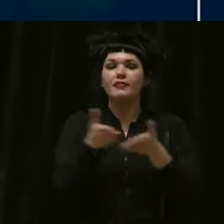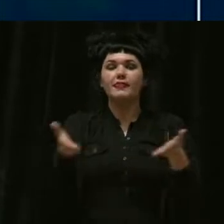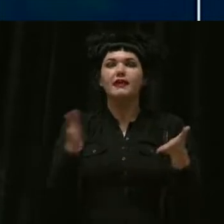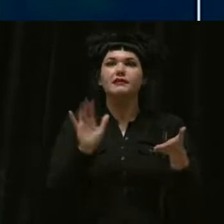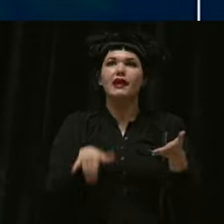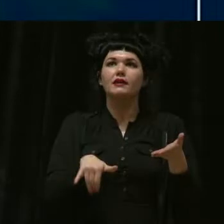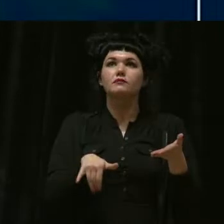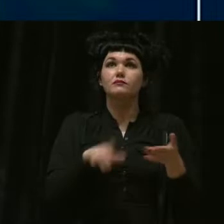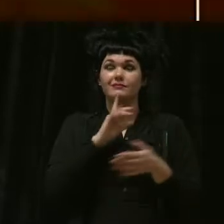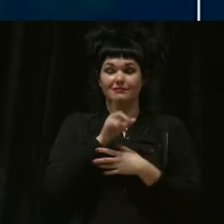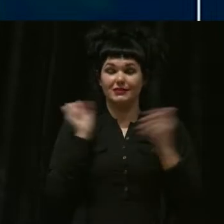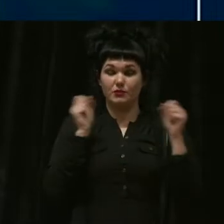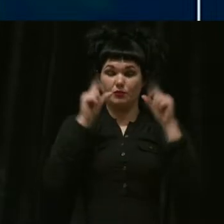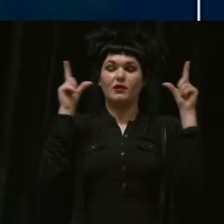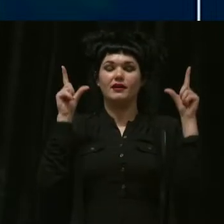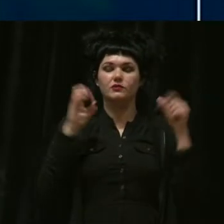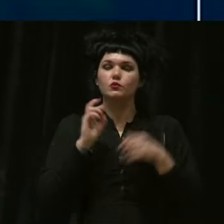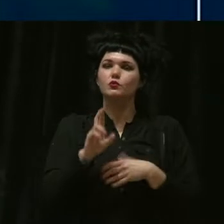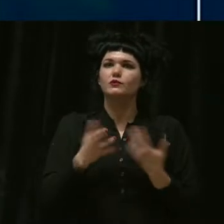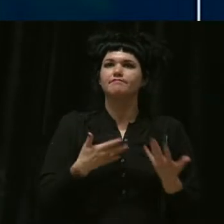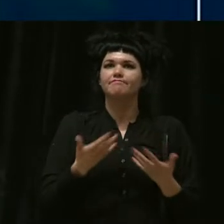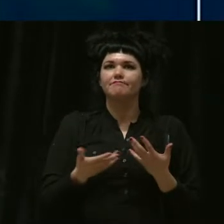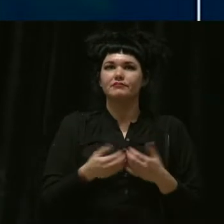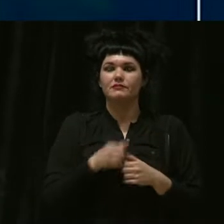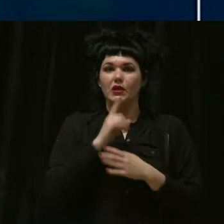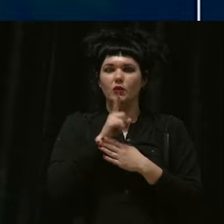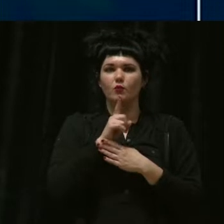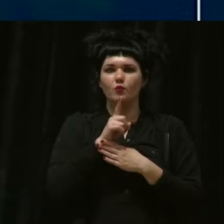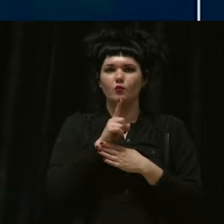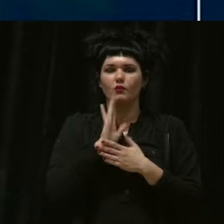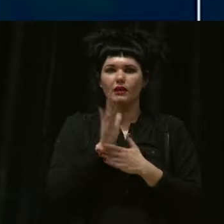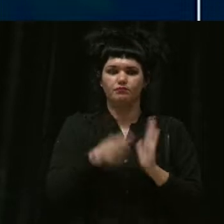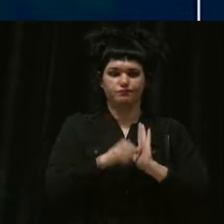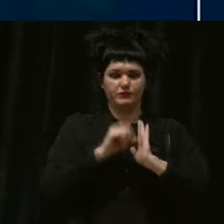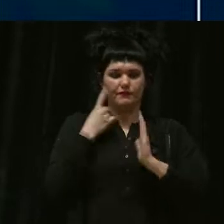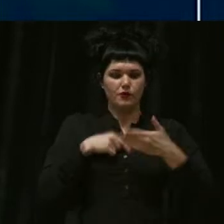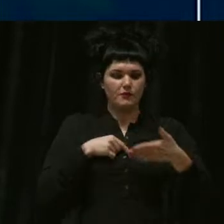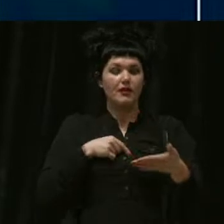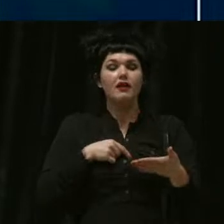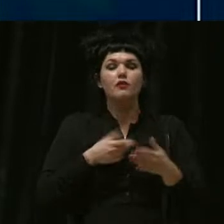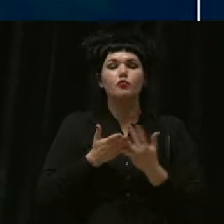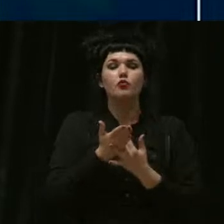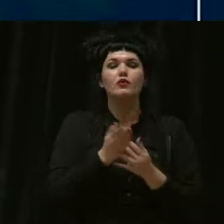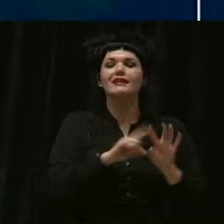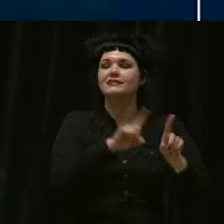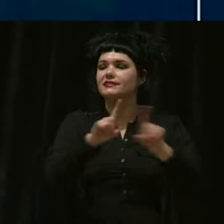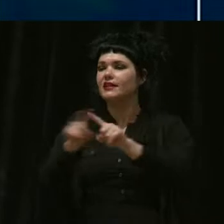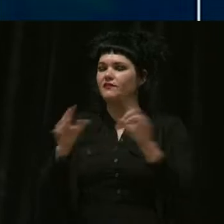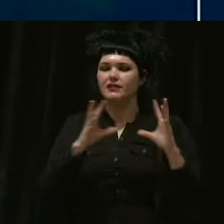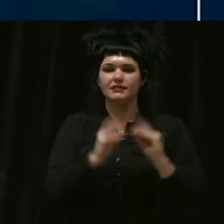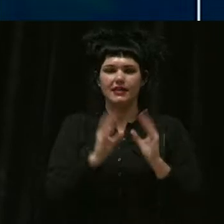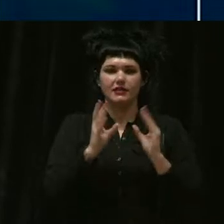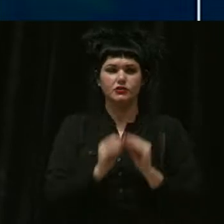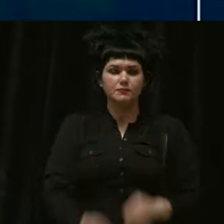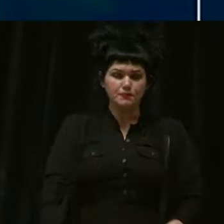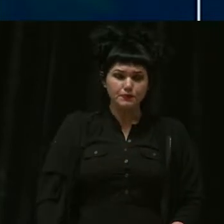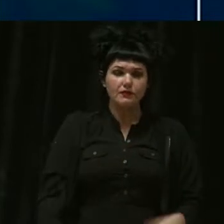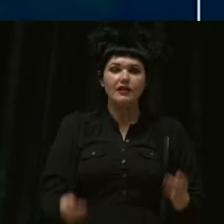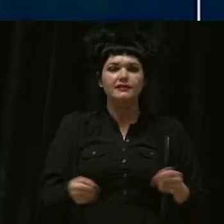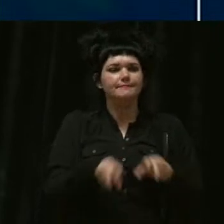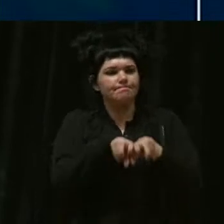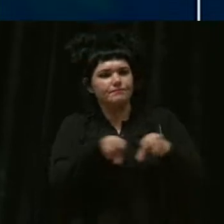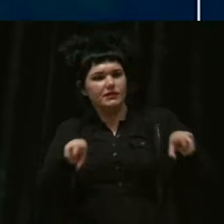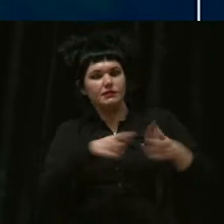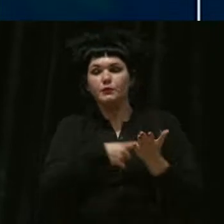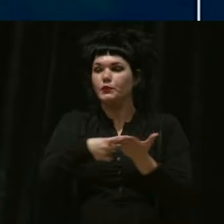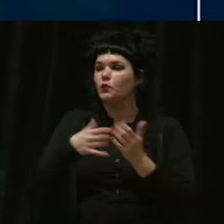was surprising to me, or at least jumped out to me in those different sessions, is that sitting and talking with